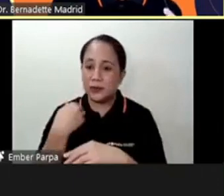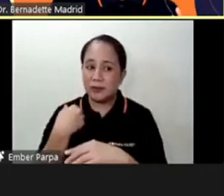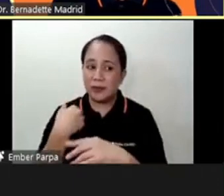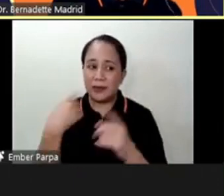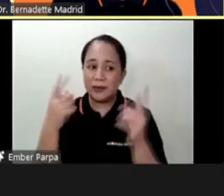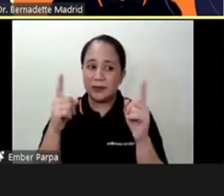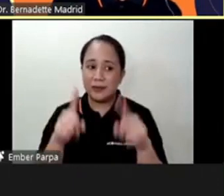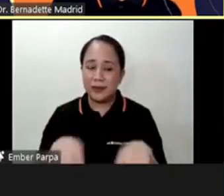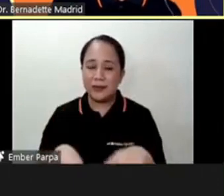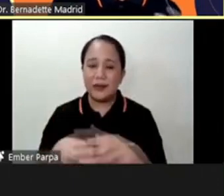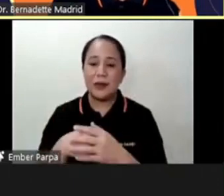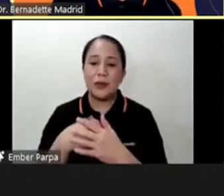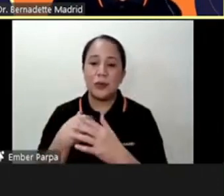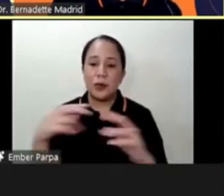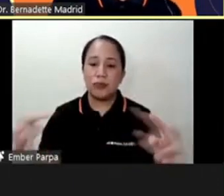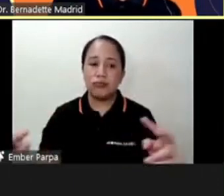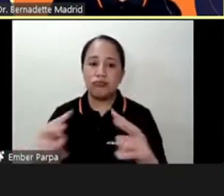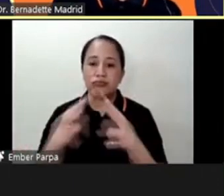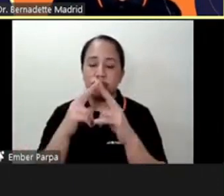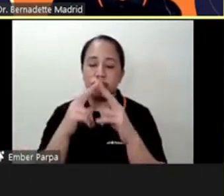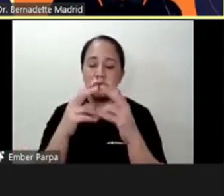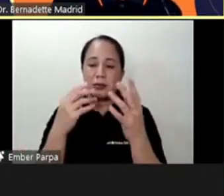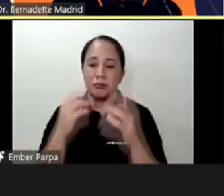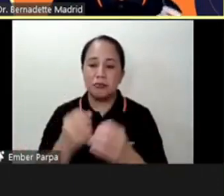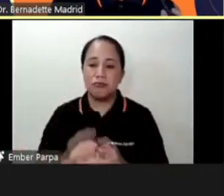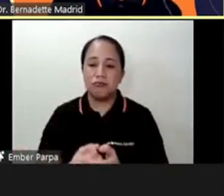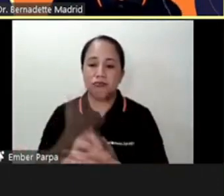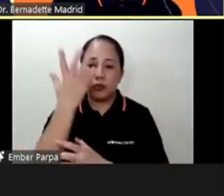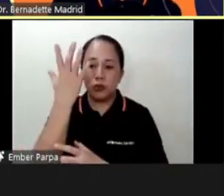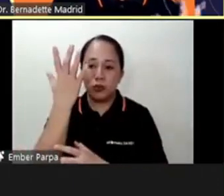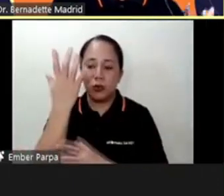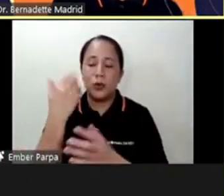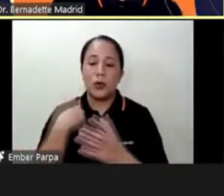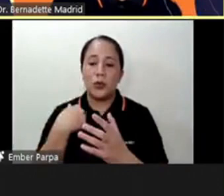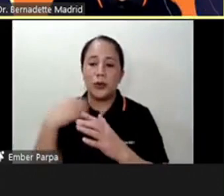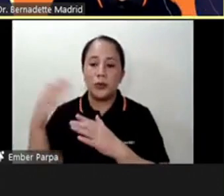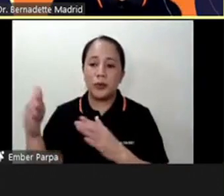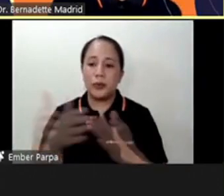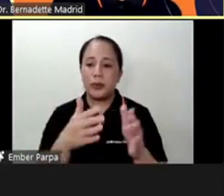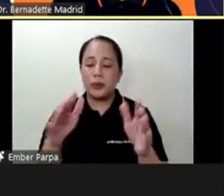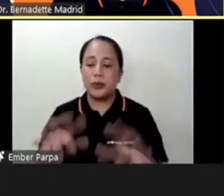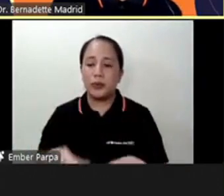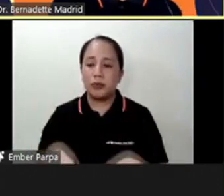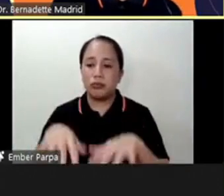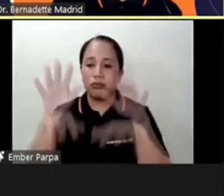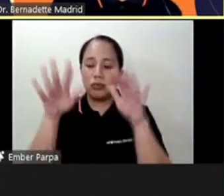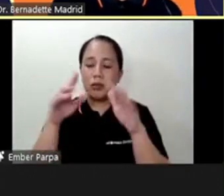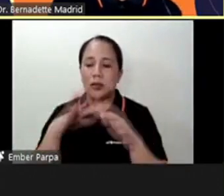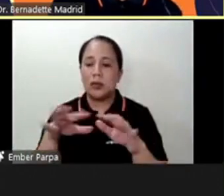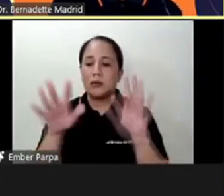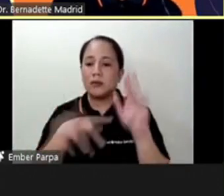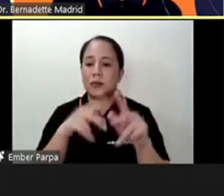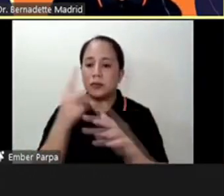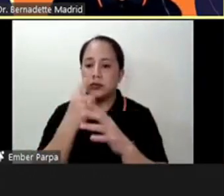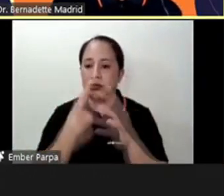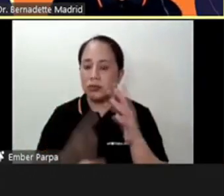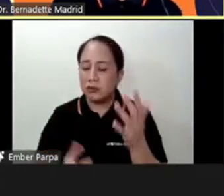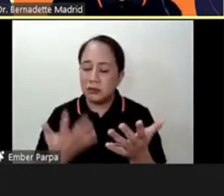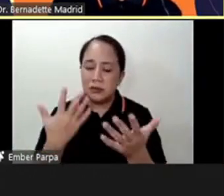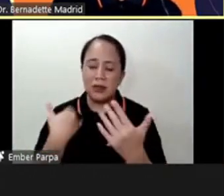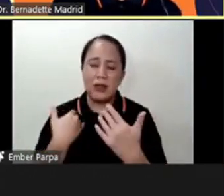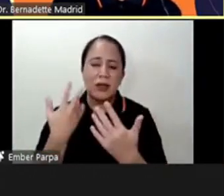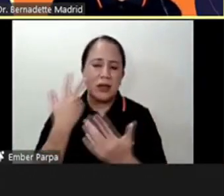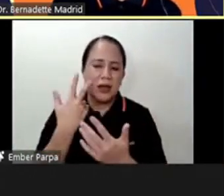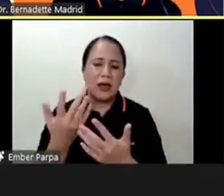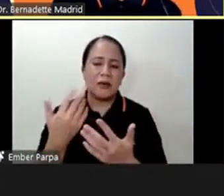And we have volcanoes that erupt. We have rivers that overflow and people drown. So we